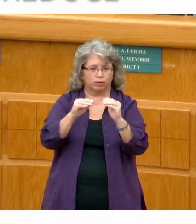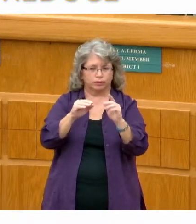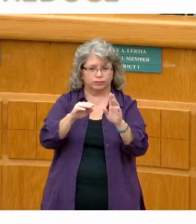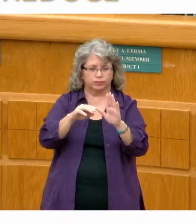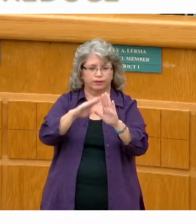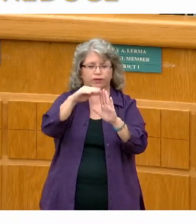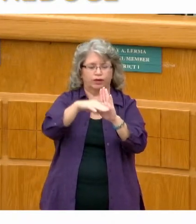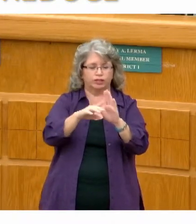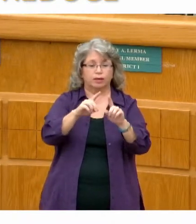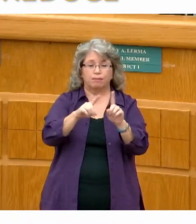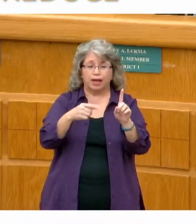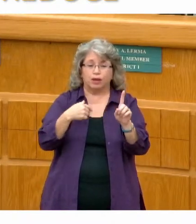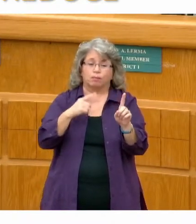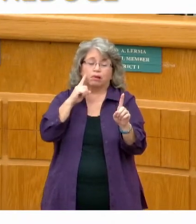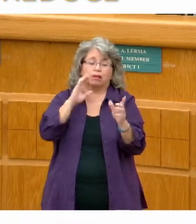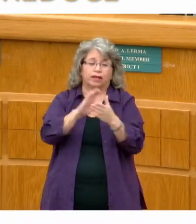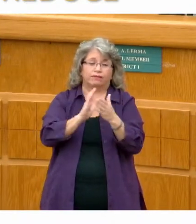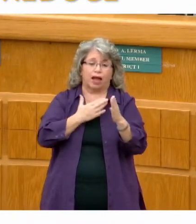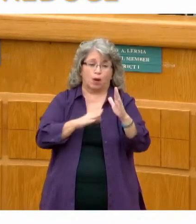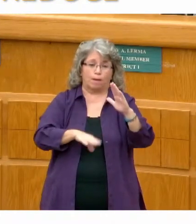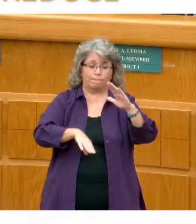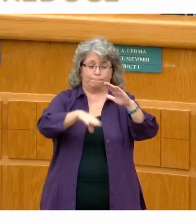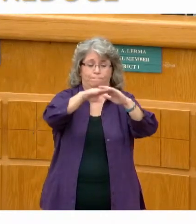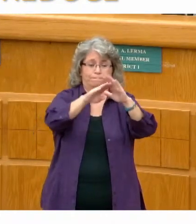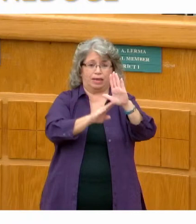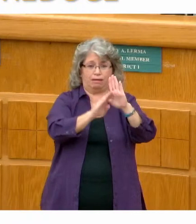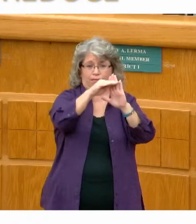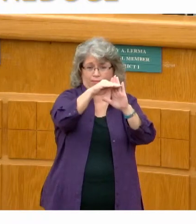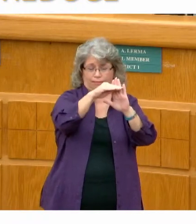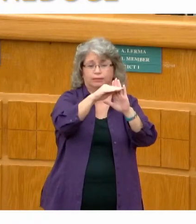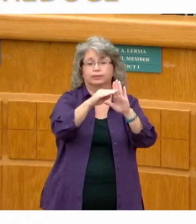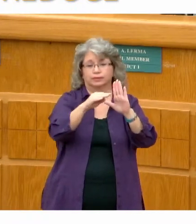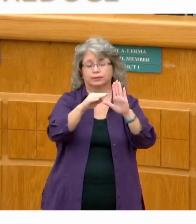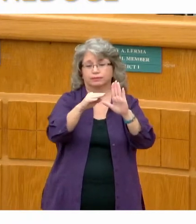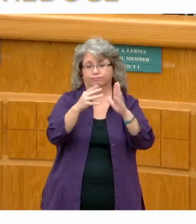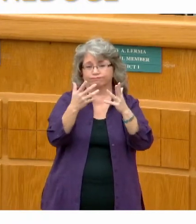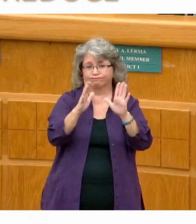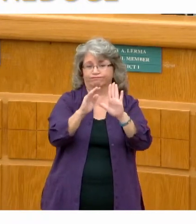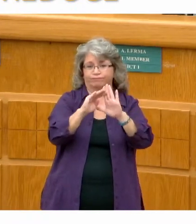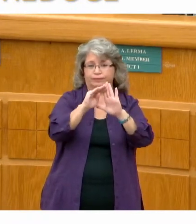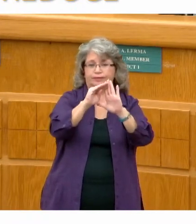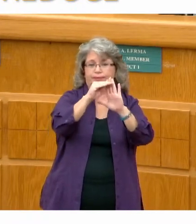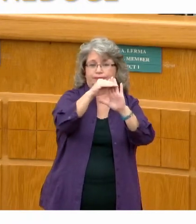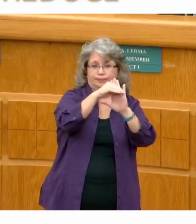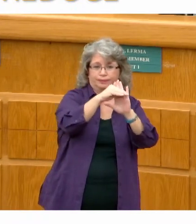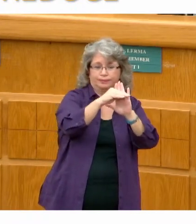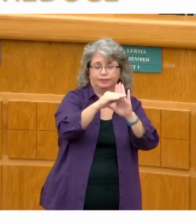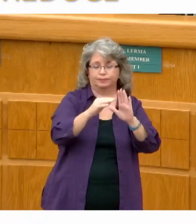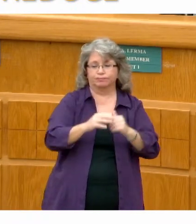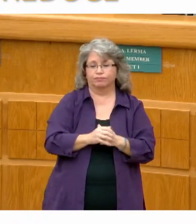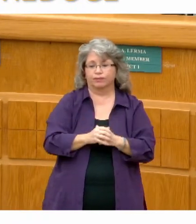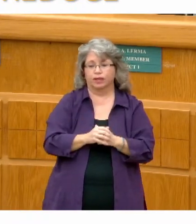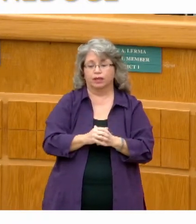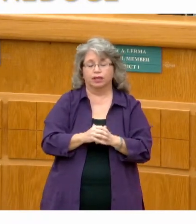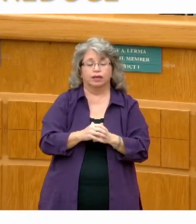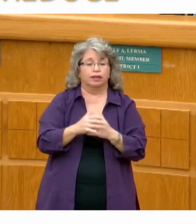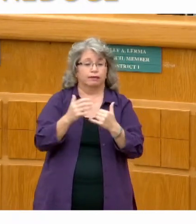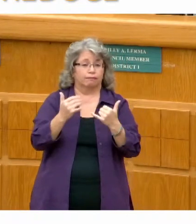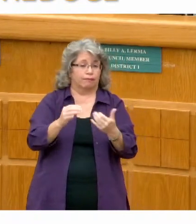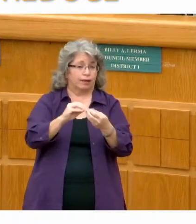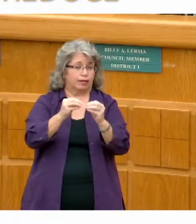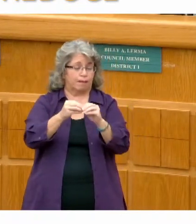this point. Okay, in terms of people in the hospital, again, we seem to be following more closely